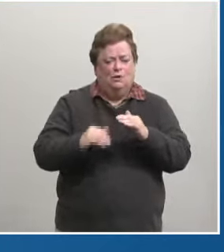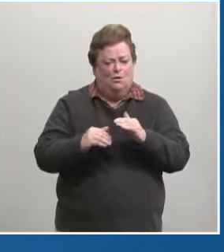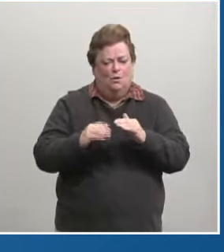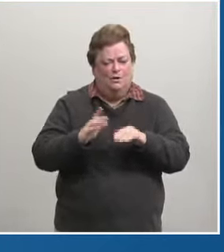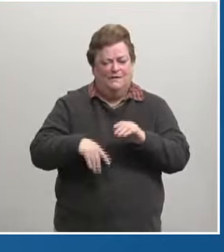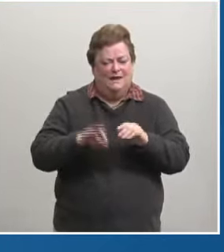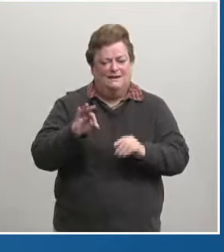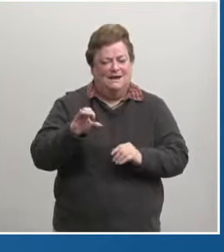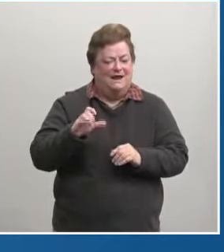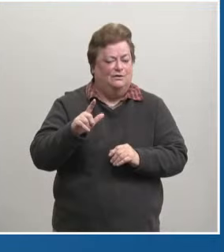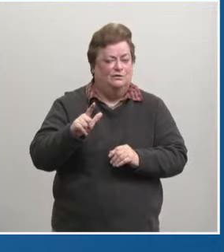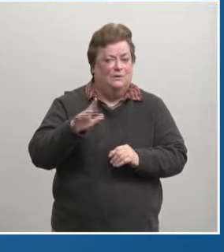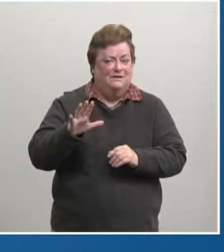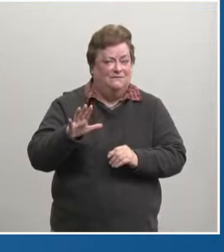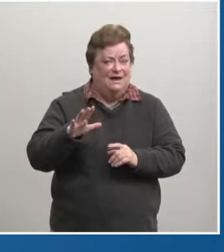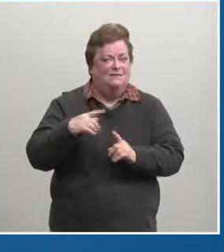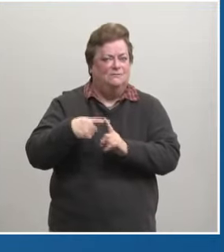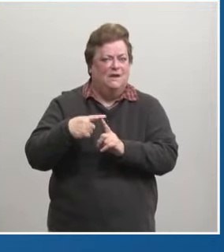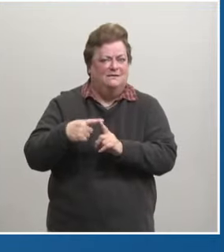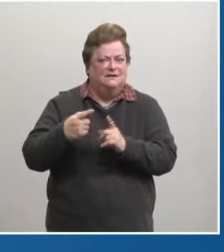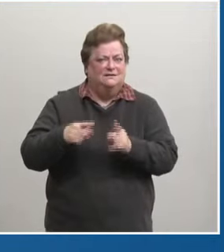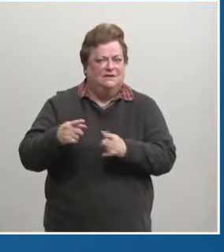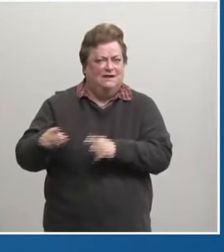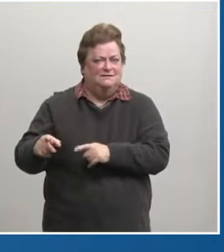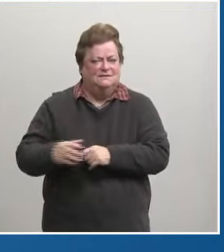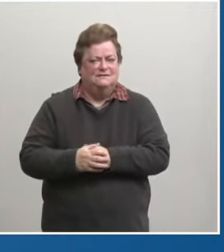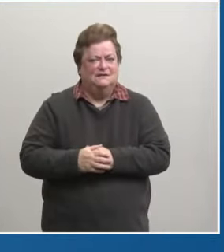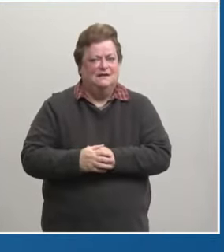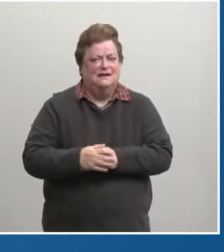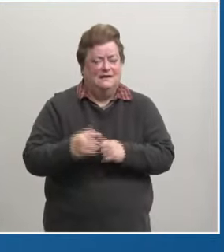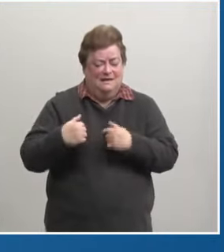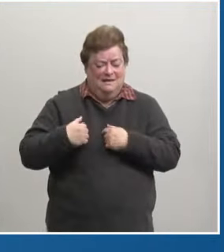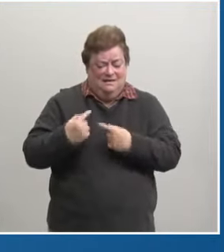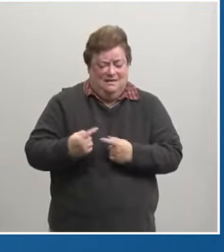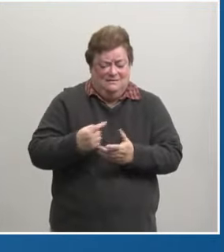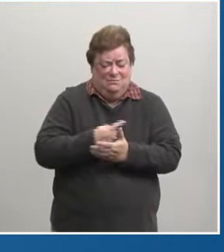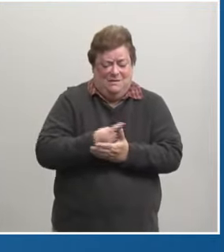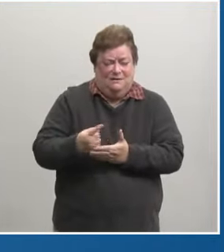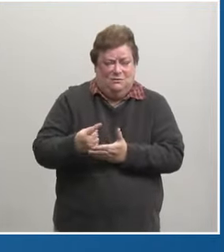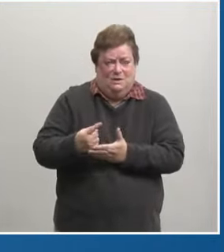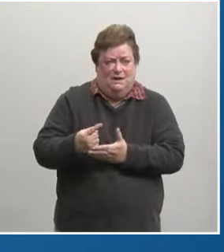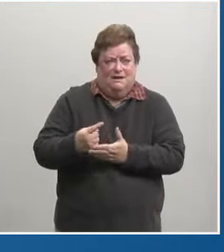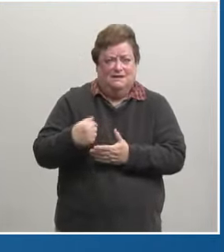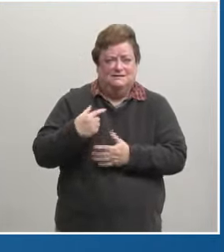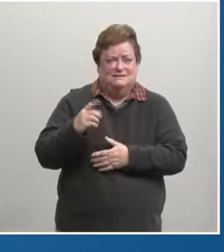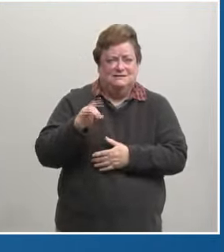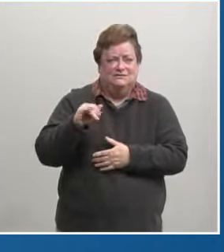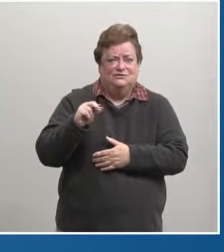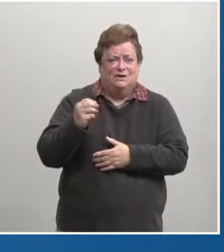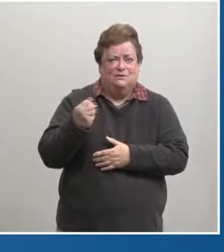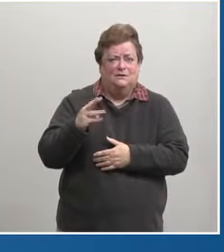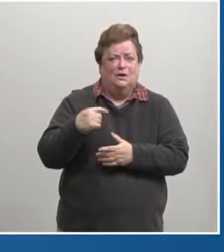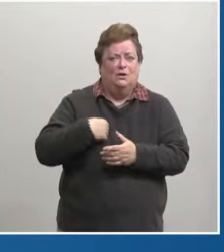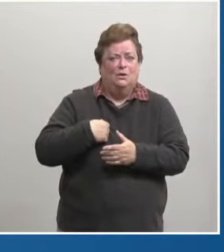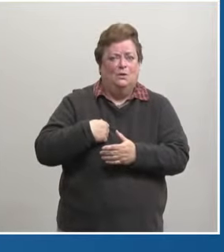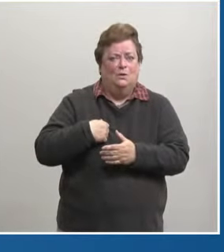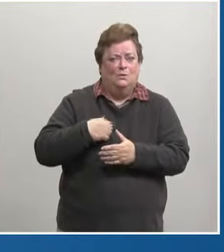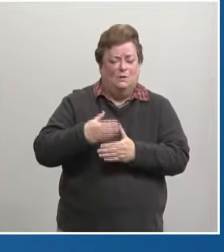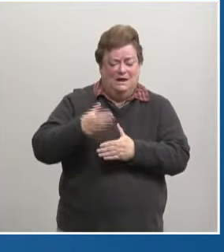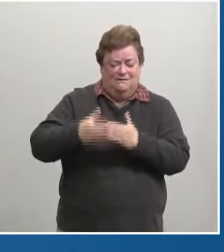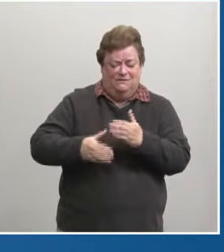about 925 weekly cases. This past week, ending January 16th, we ended with